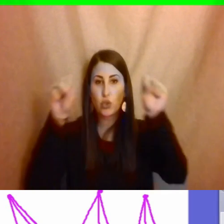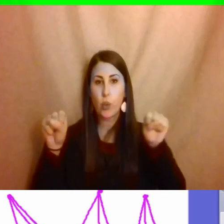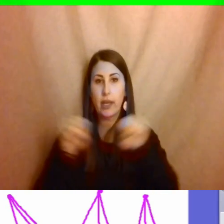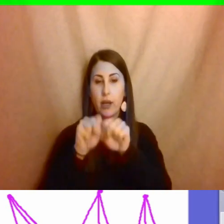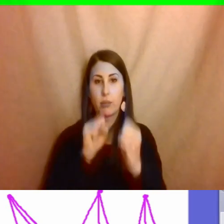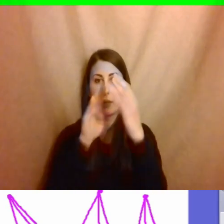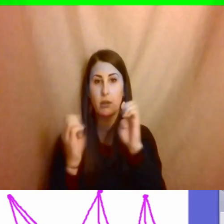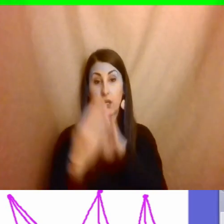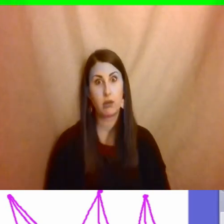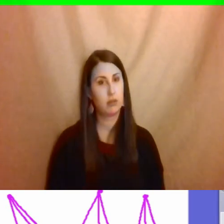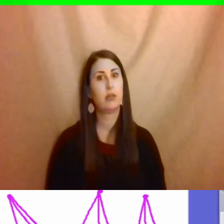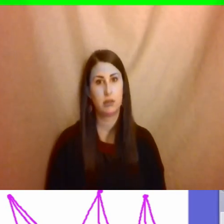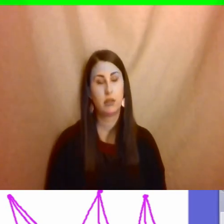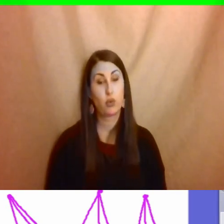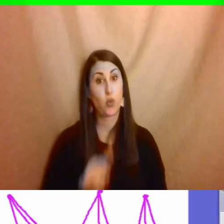easier.